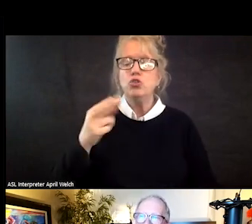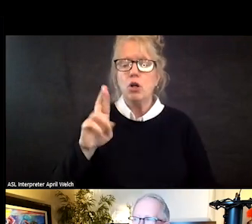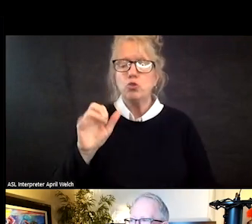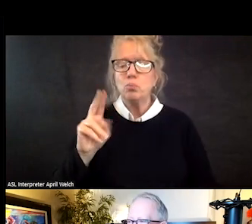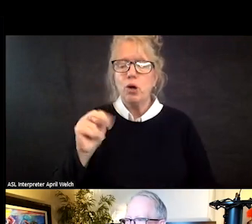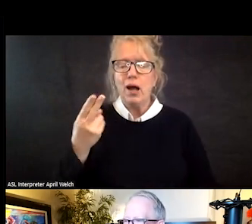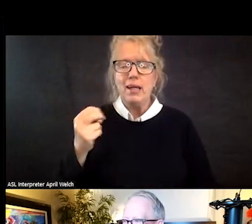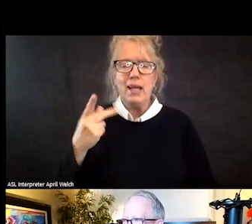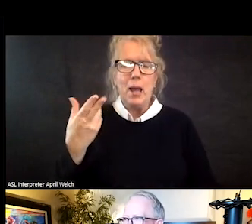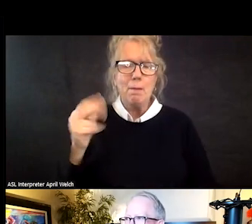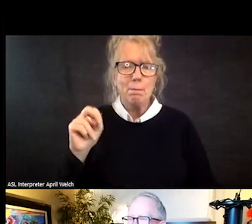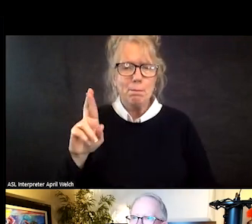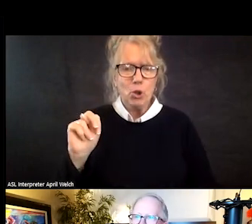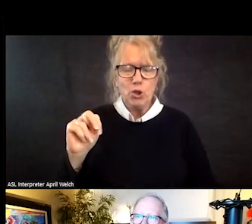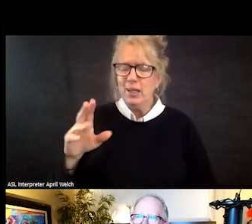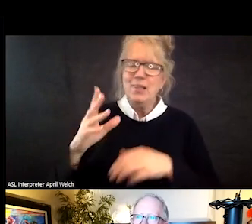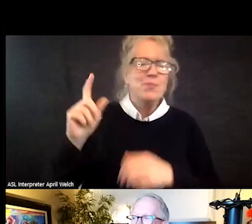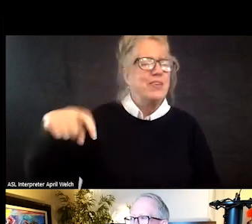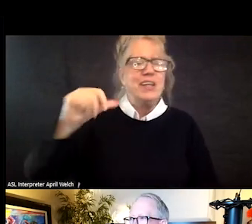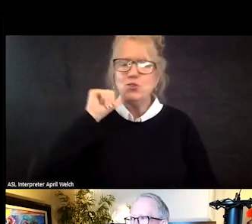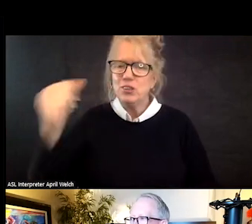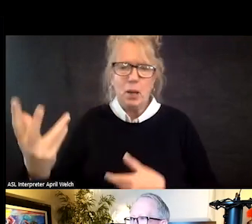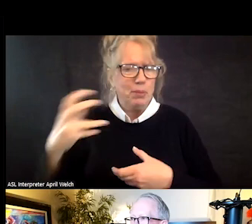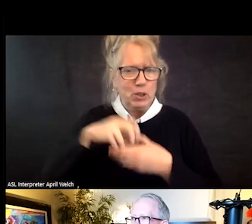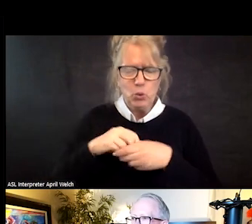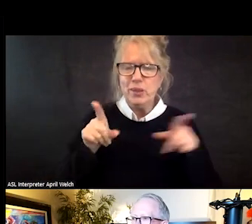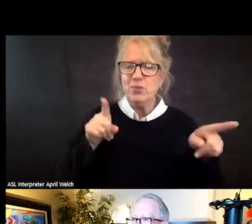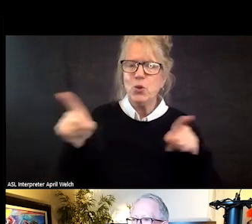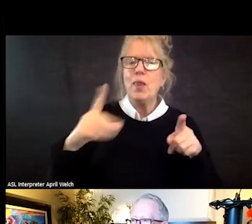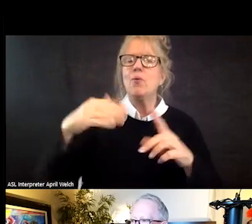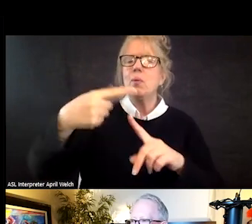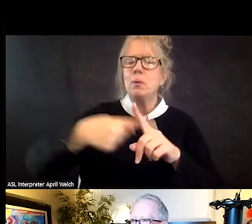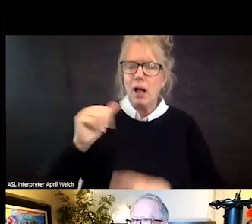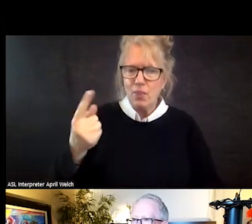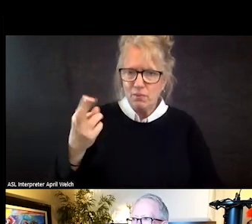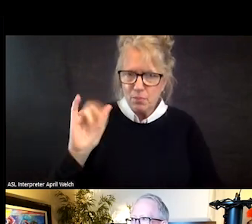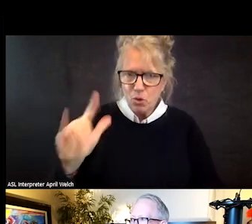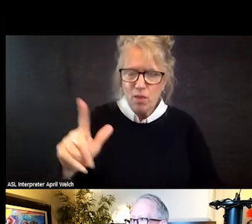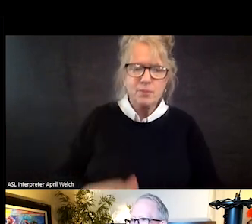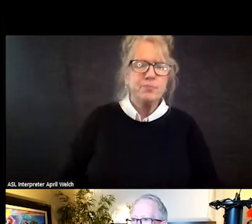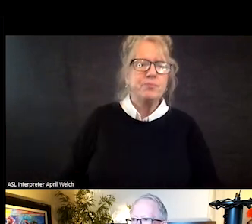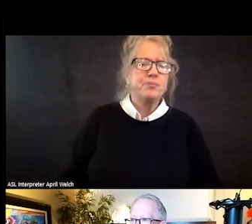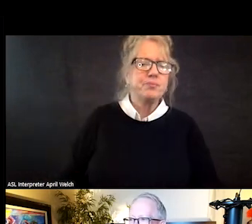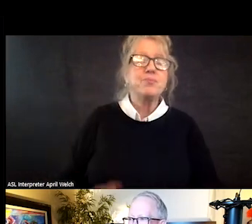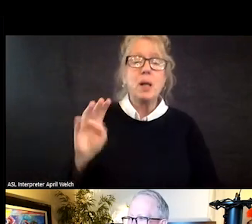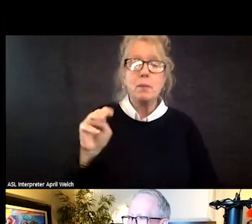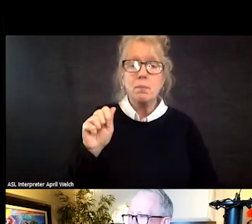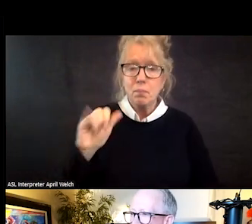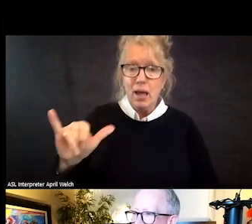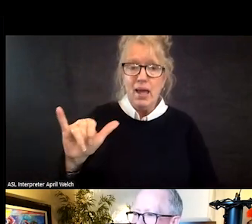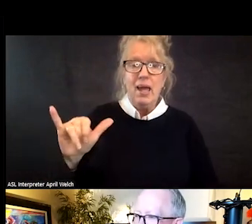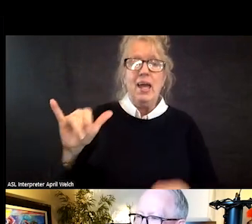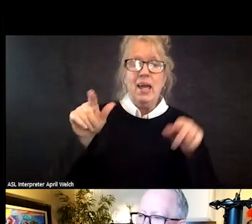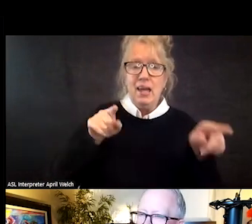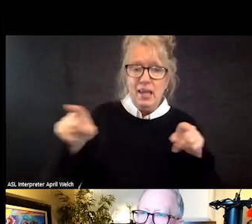the other side of that they should not be included in that in April. In May, all states should